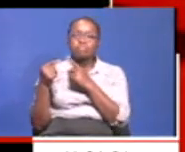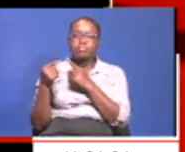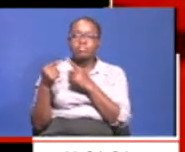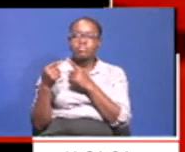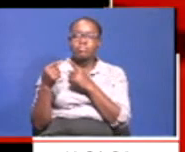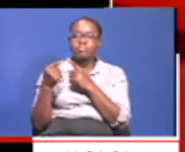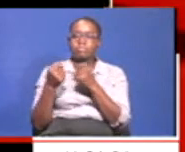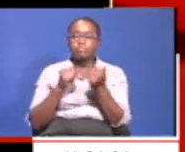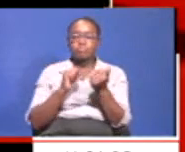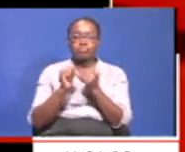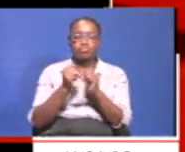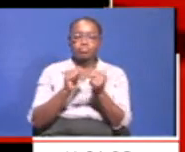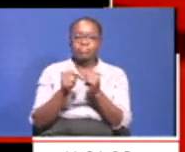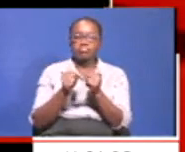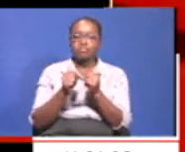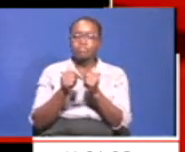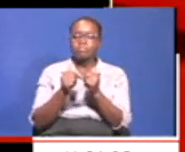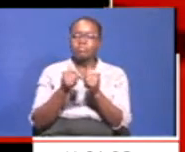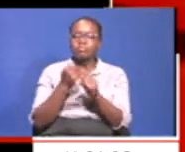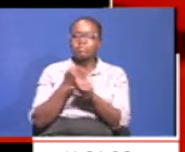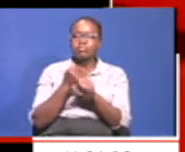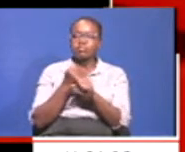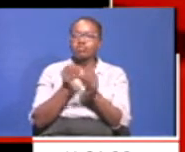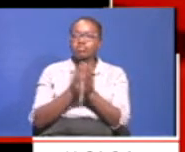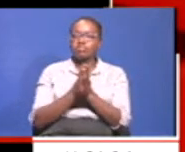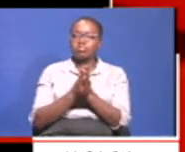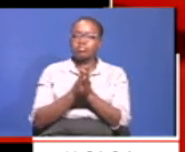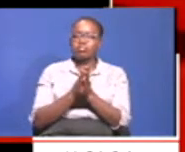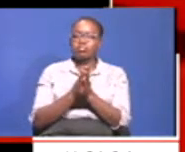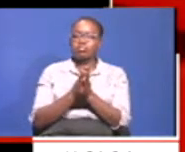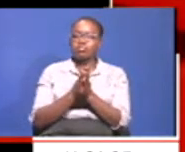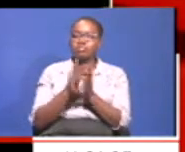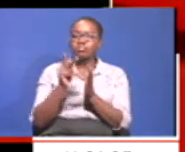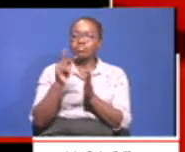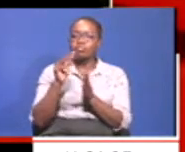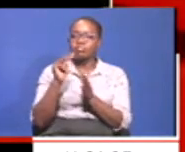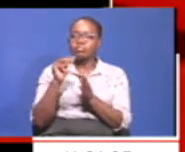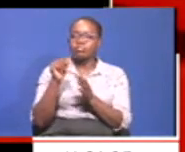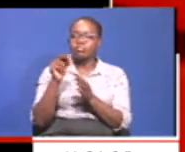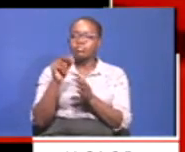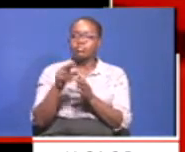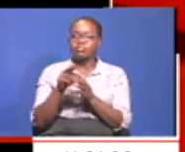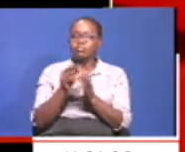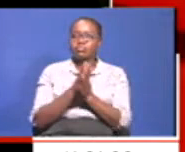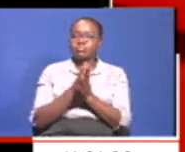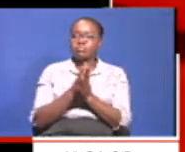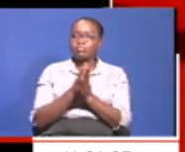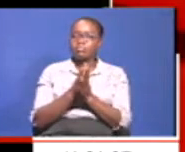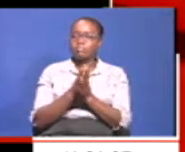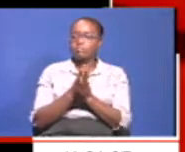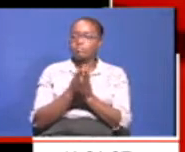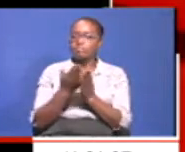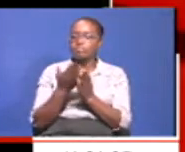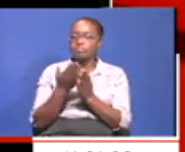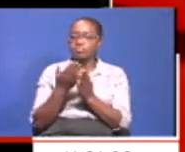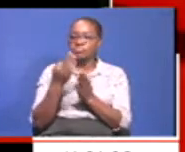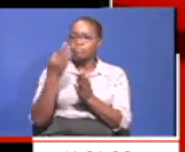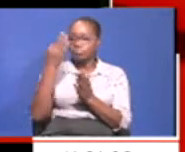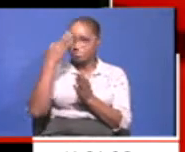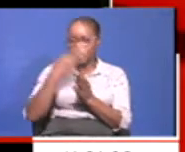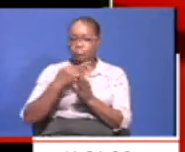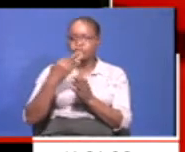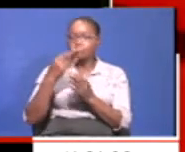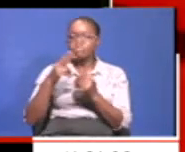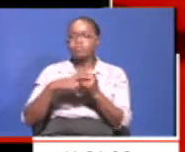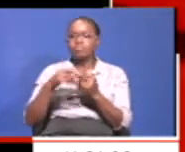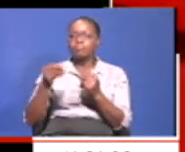that you did together with Kiptilat Kimaru, over 3 days, over 700 kilometers. And from